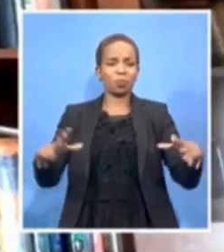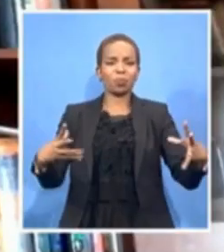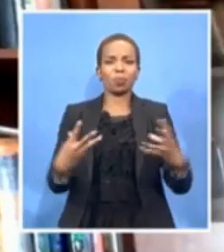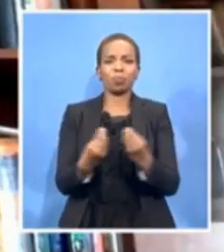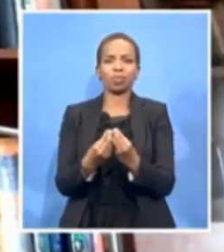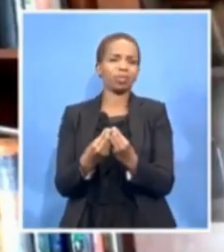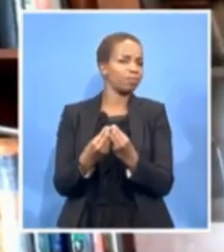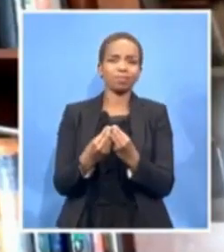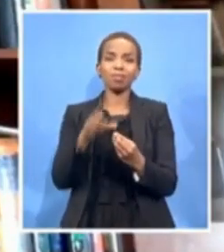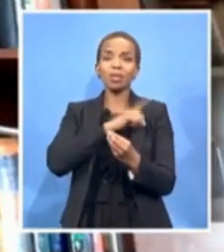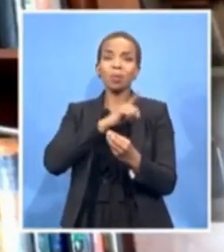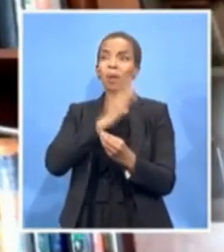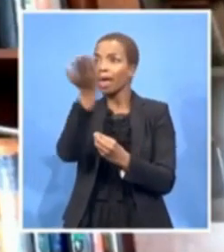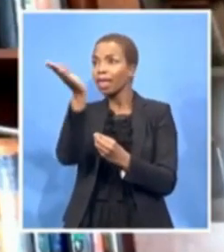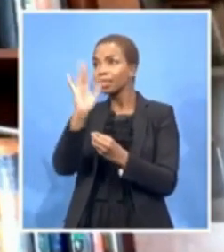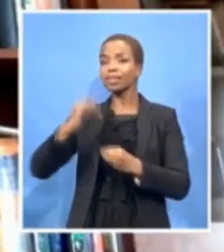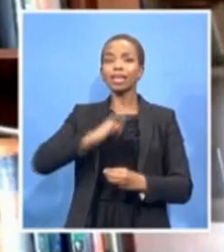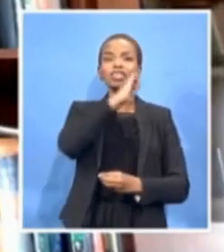Chinese.